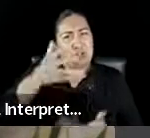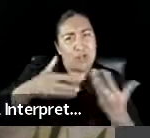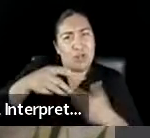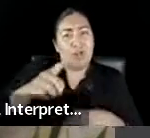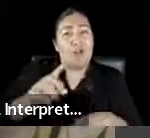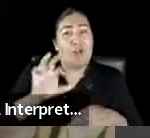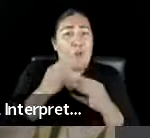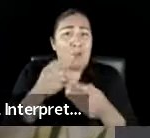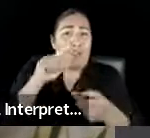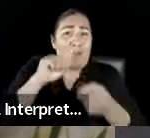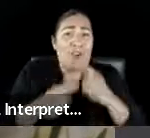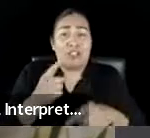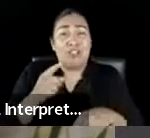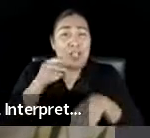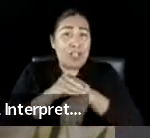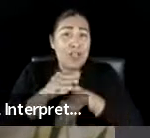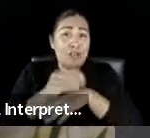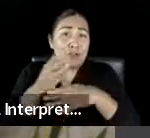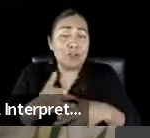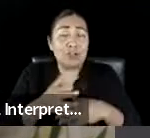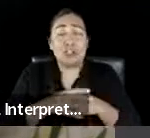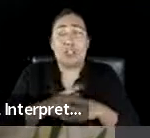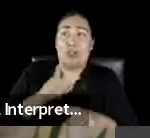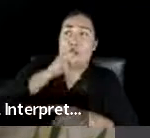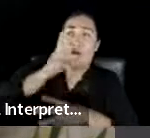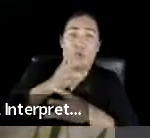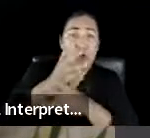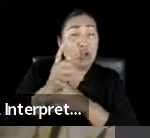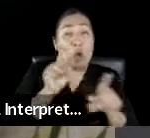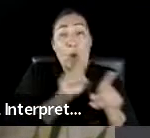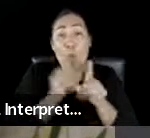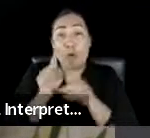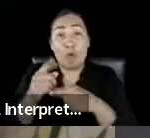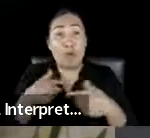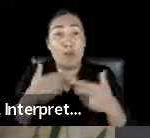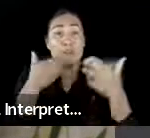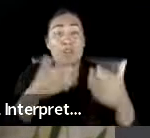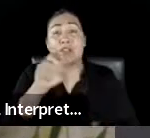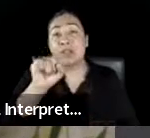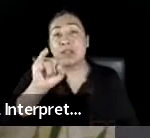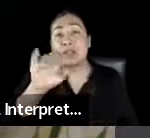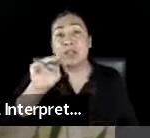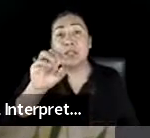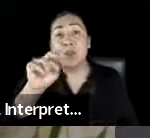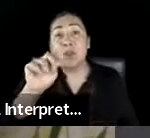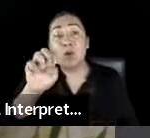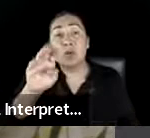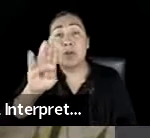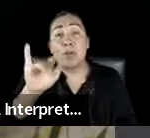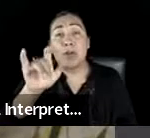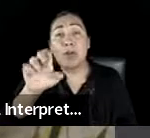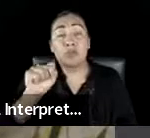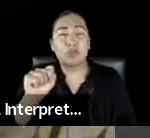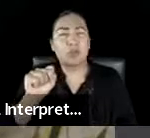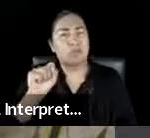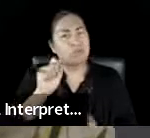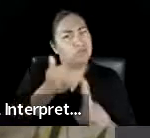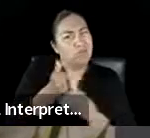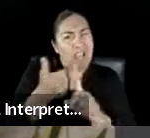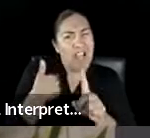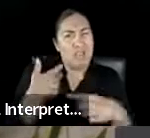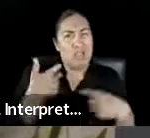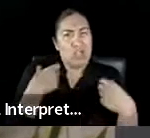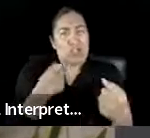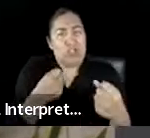heroes in the real world. We'd also like to personally thank Simone Biles for having the courage to